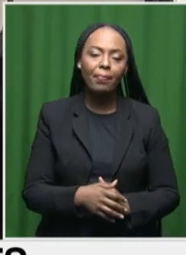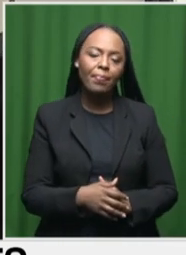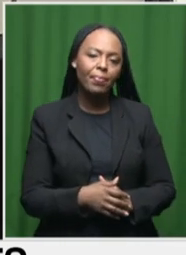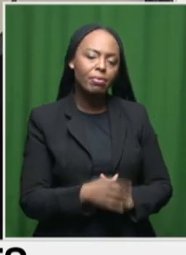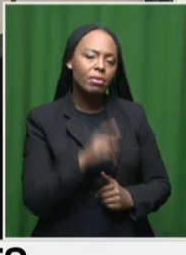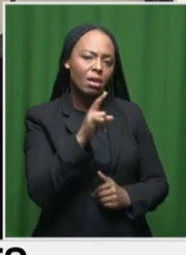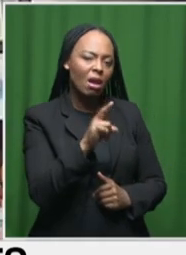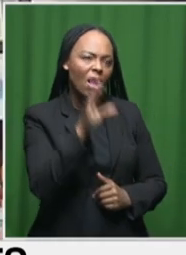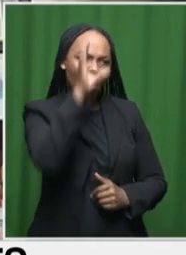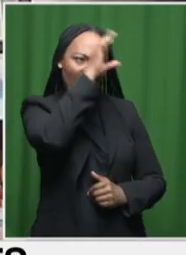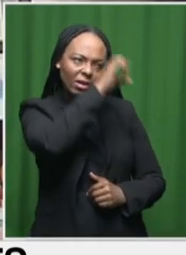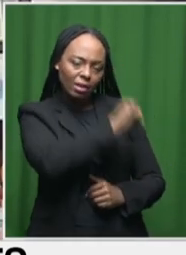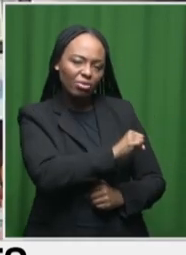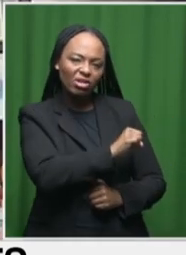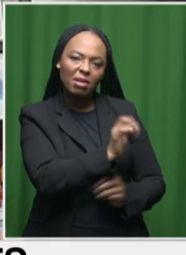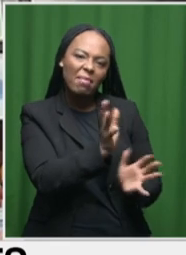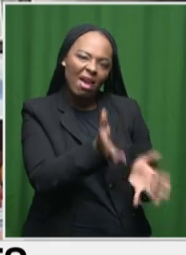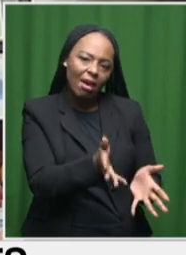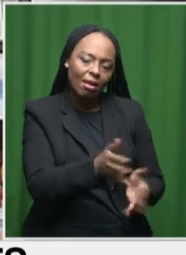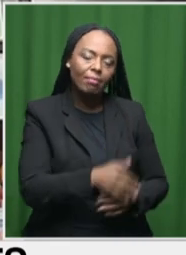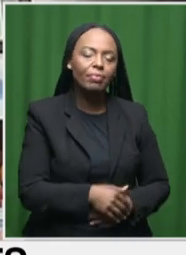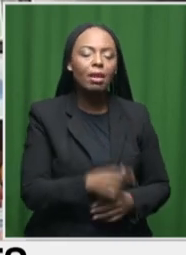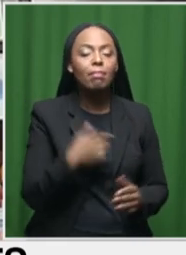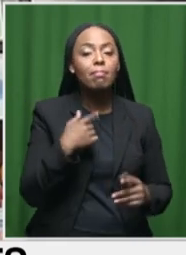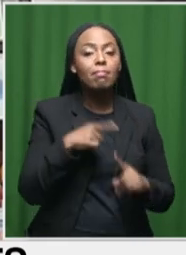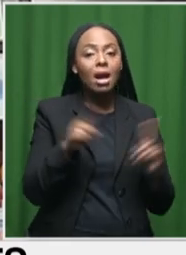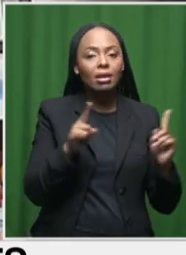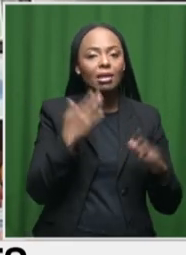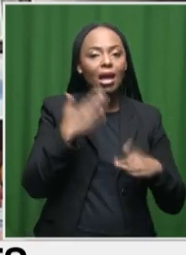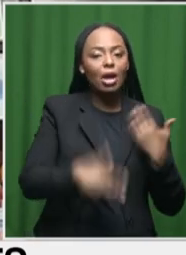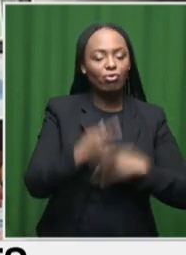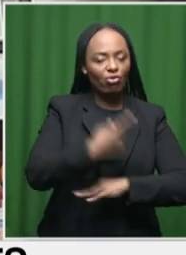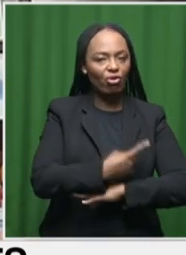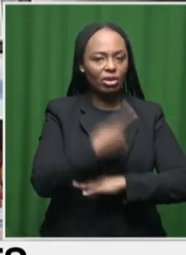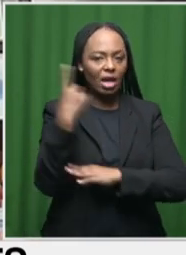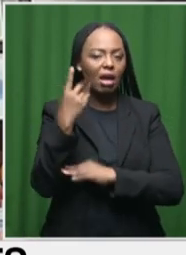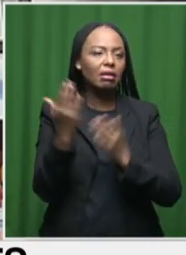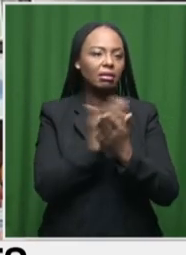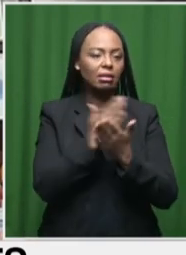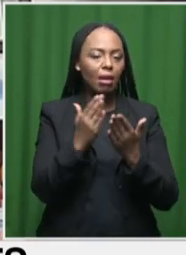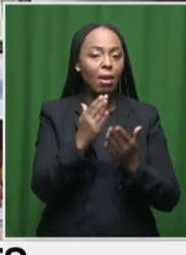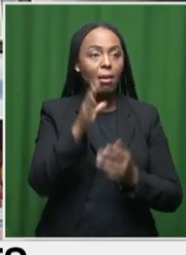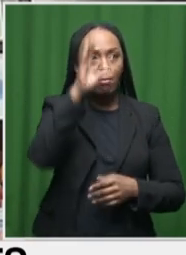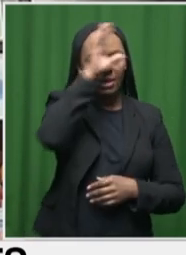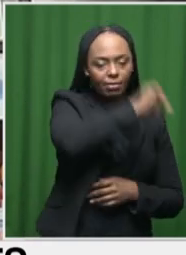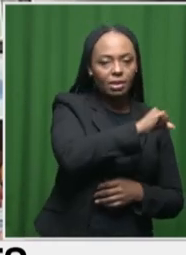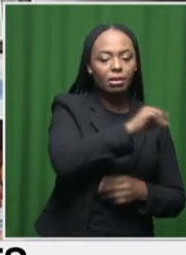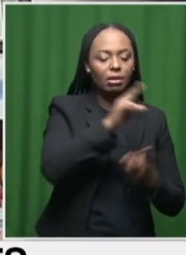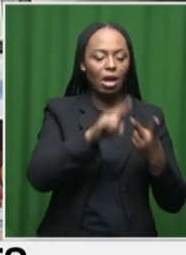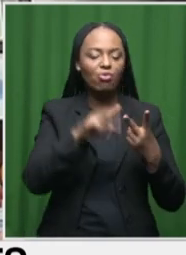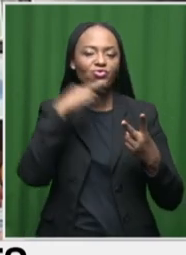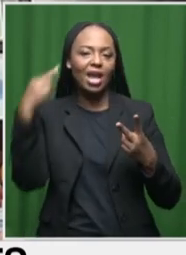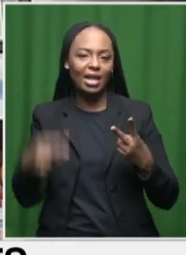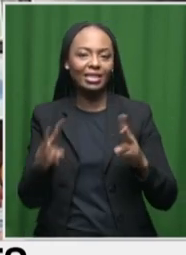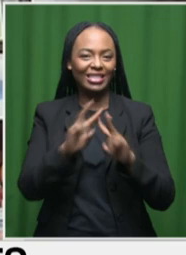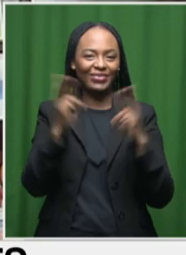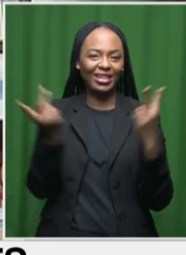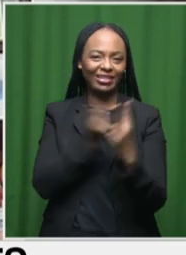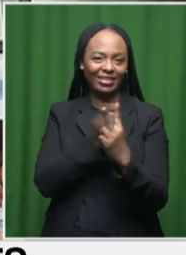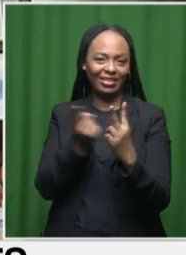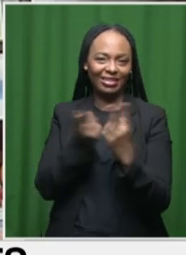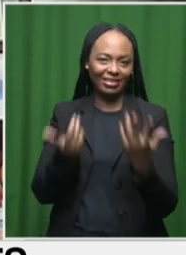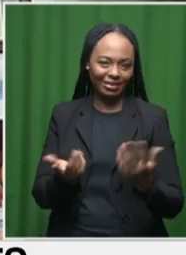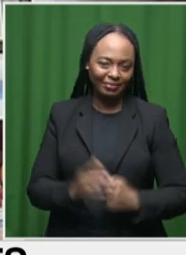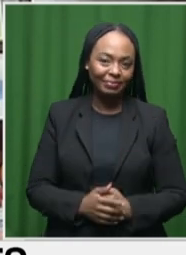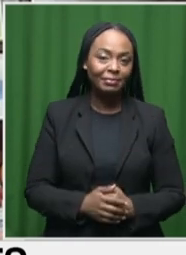that perception, Sakina, but at the end of the day, there's the difference between perception and reality. And the reality is the published